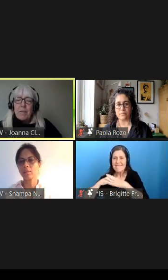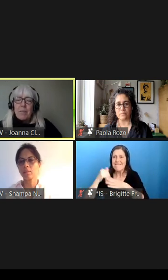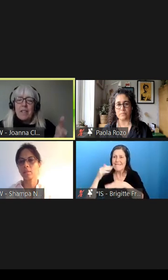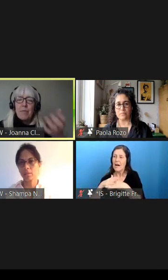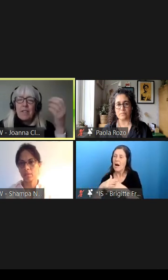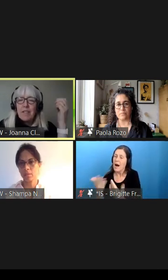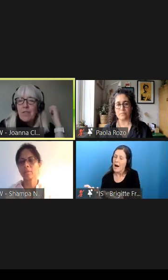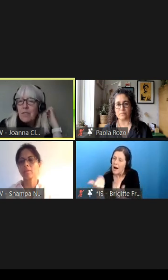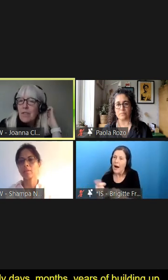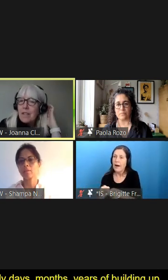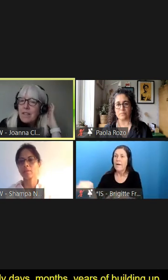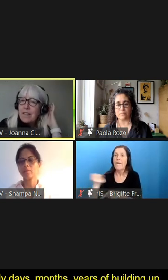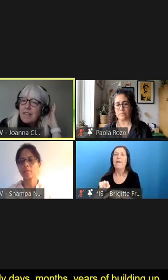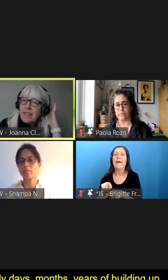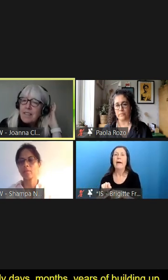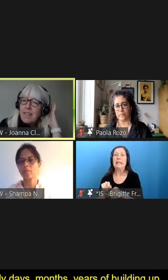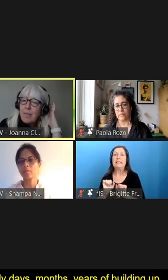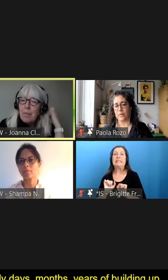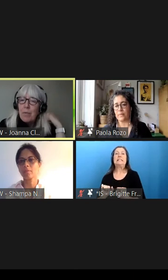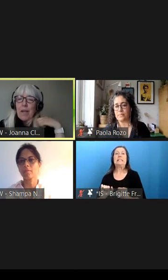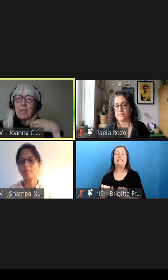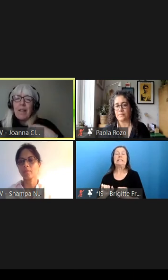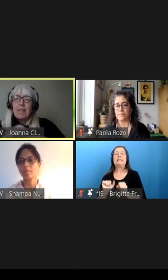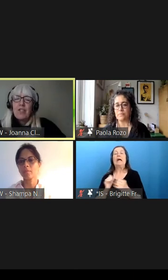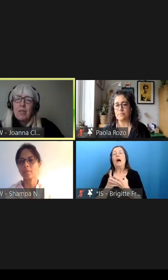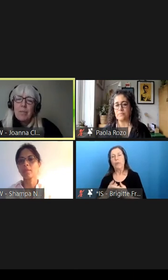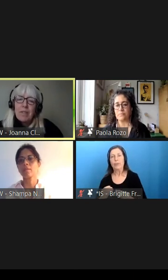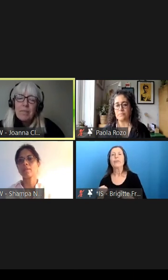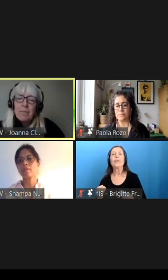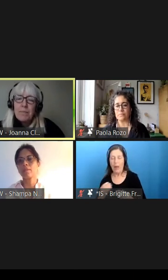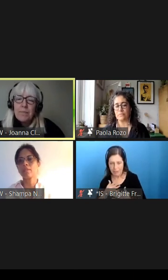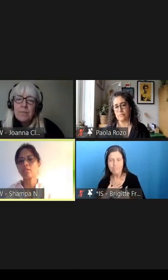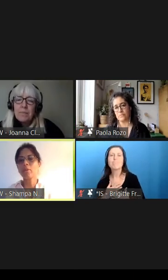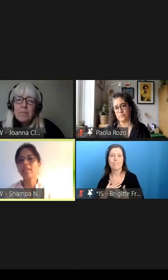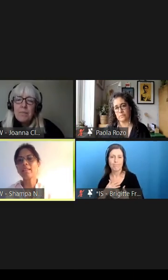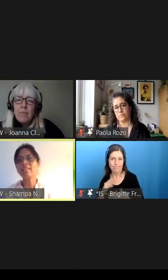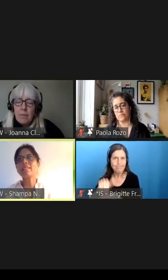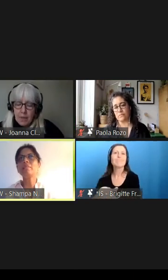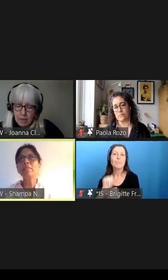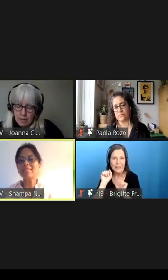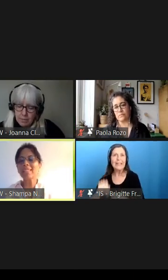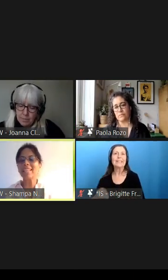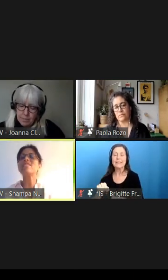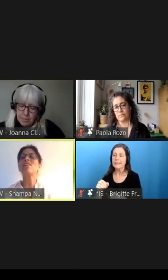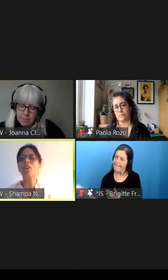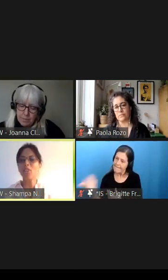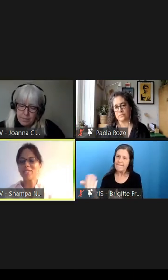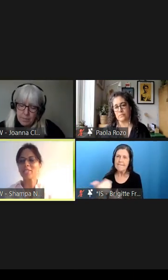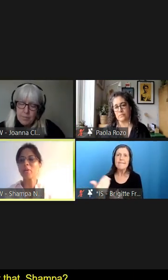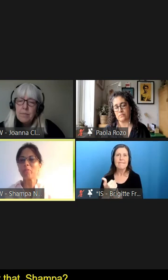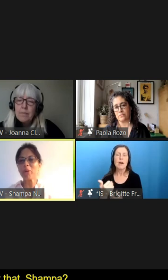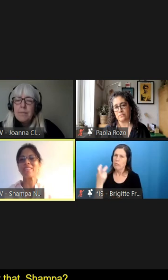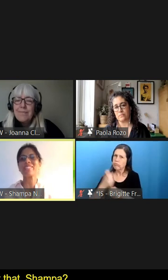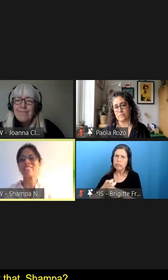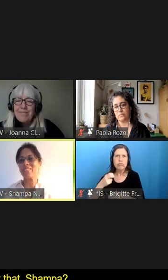of families. And I wondered if you had anything to say a bit more about that, Shampa. So it admittedly is a long and